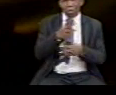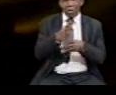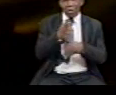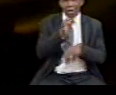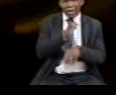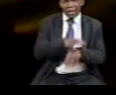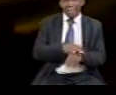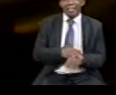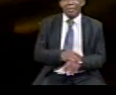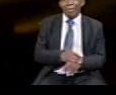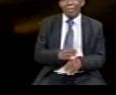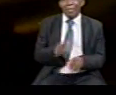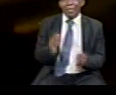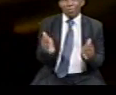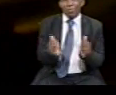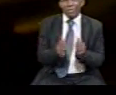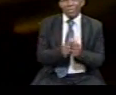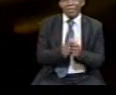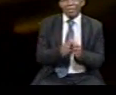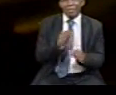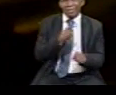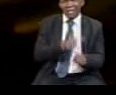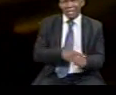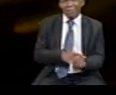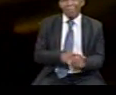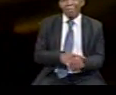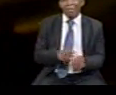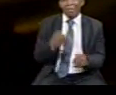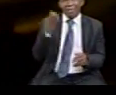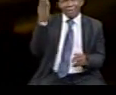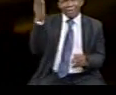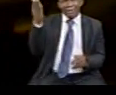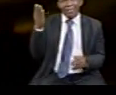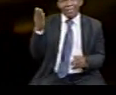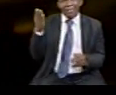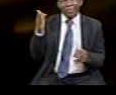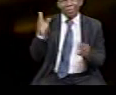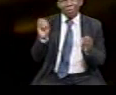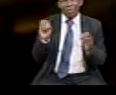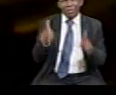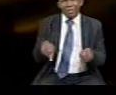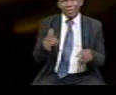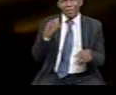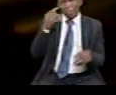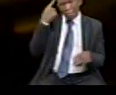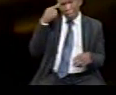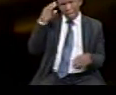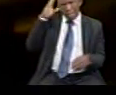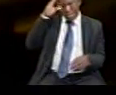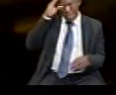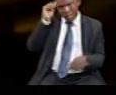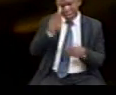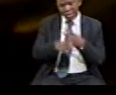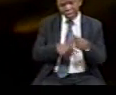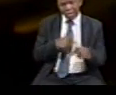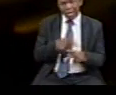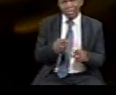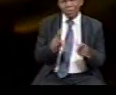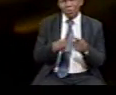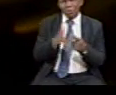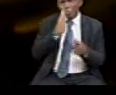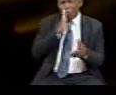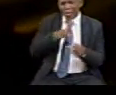that with the passage of time, the tendency is there for mankind to become engrossed in